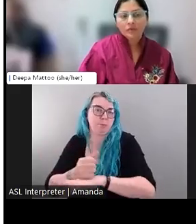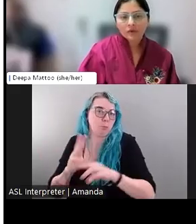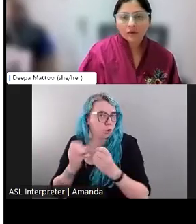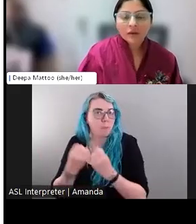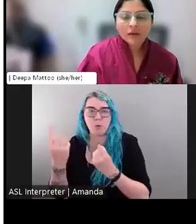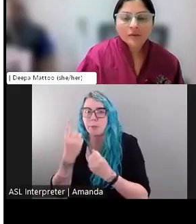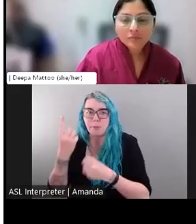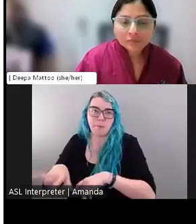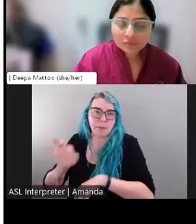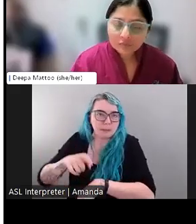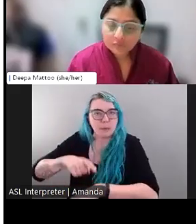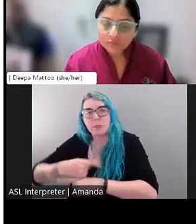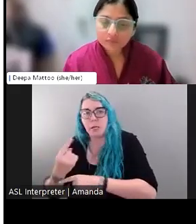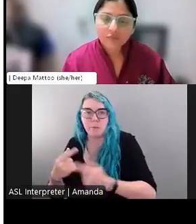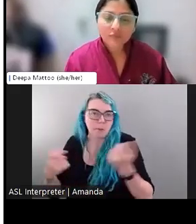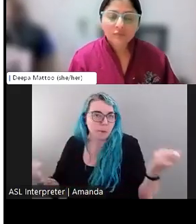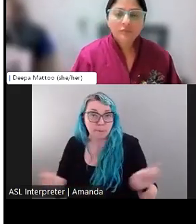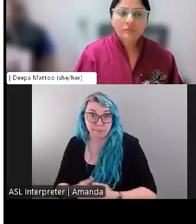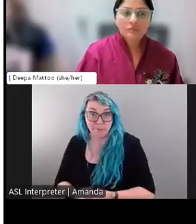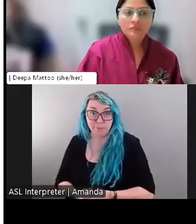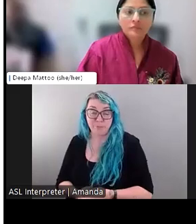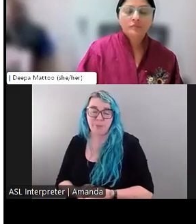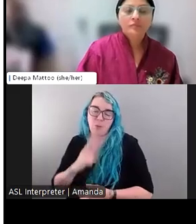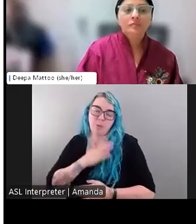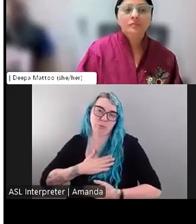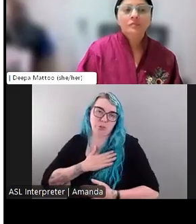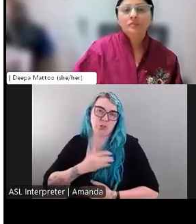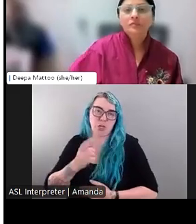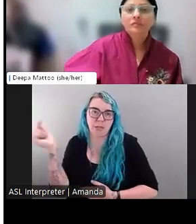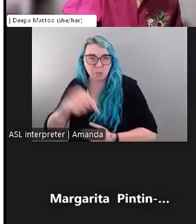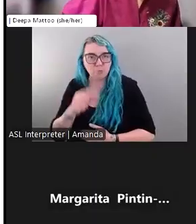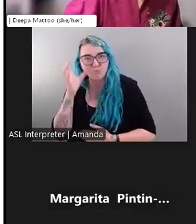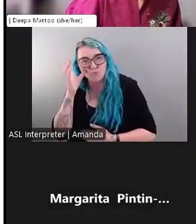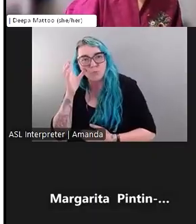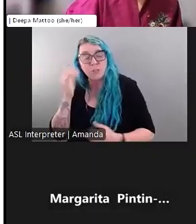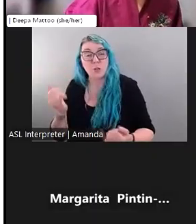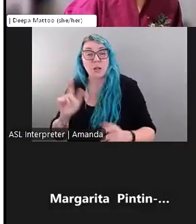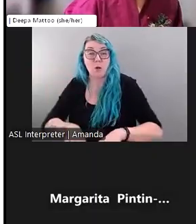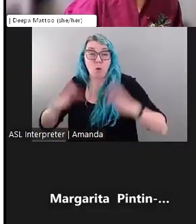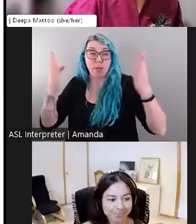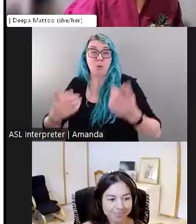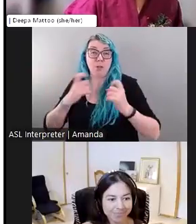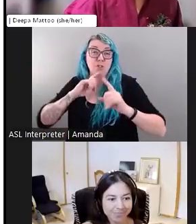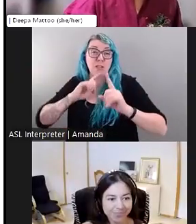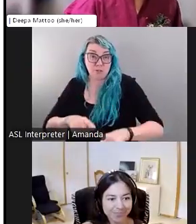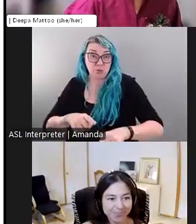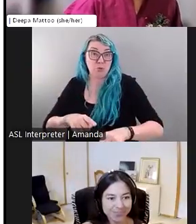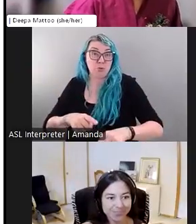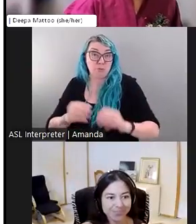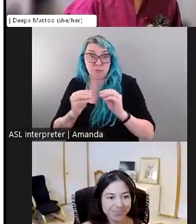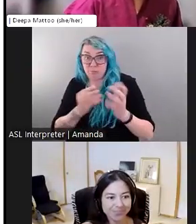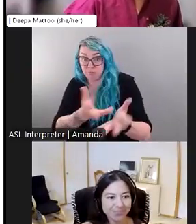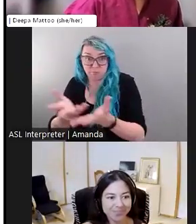yeah, we appreciate all of your time and attention. And now we'll do some Q&A and answer the rest of the